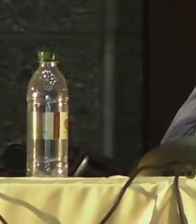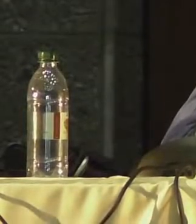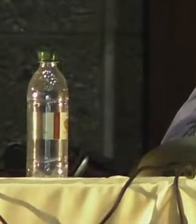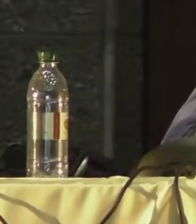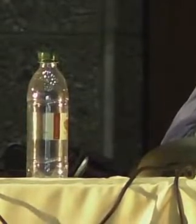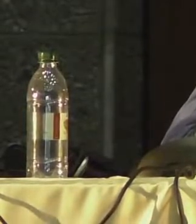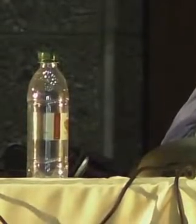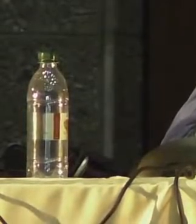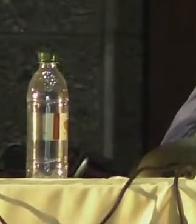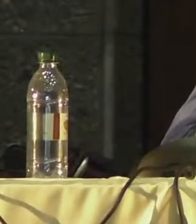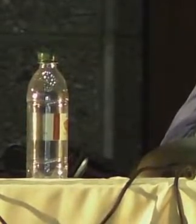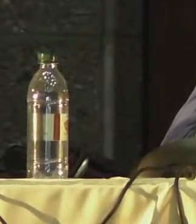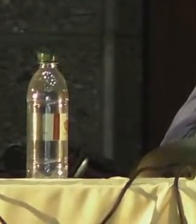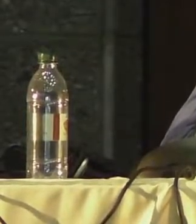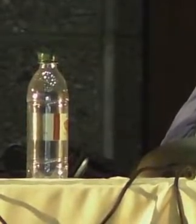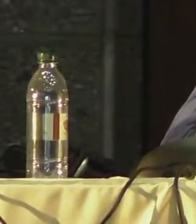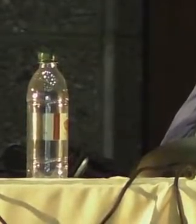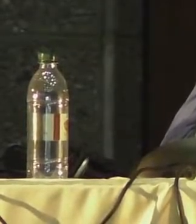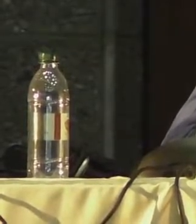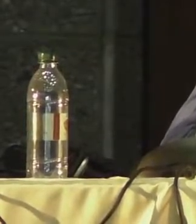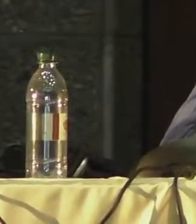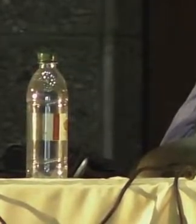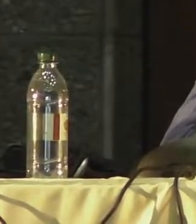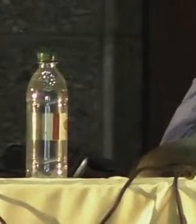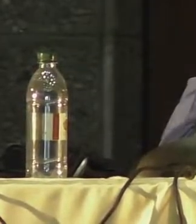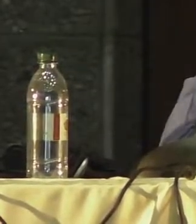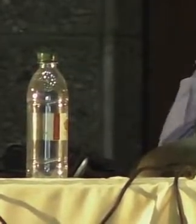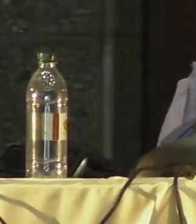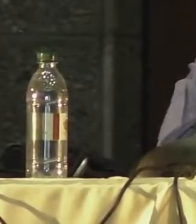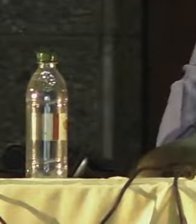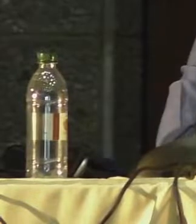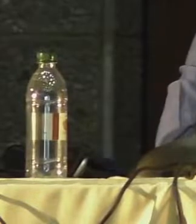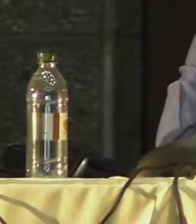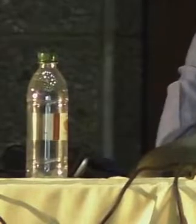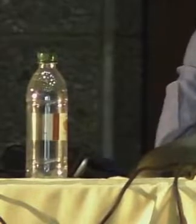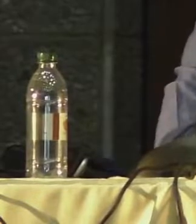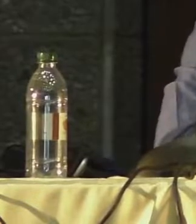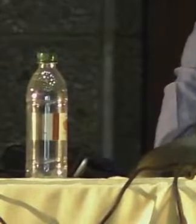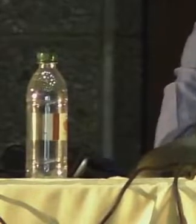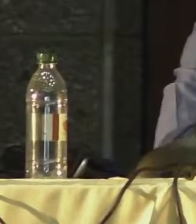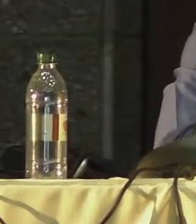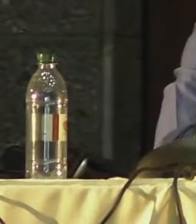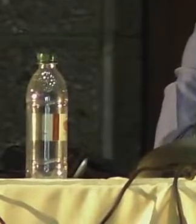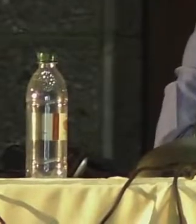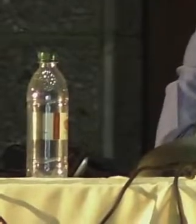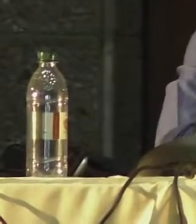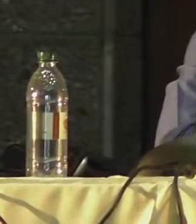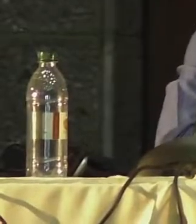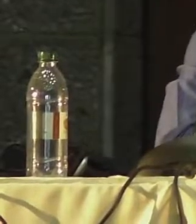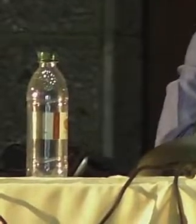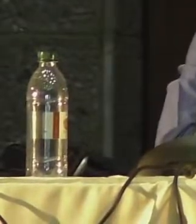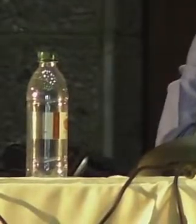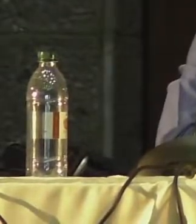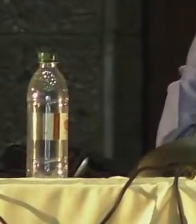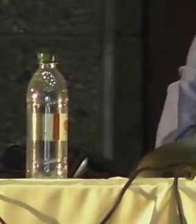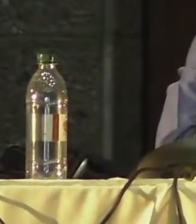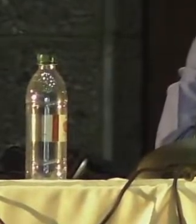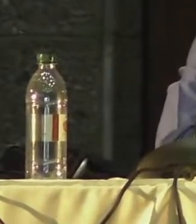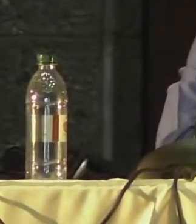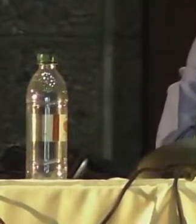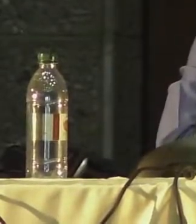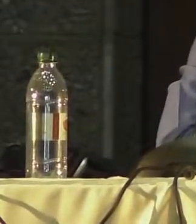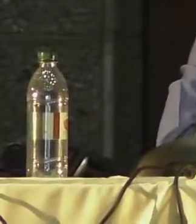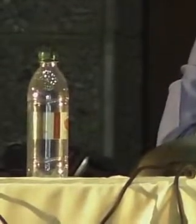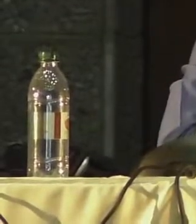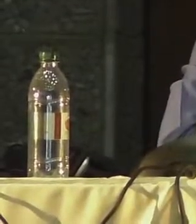for capital assets. So all these budget cuts was associated with the taxi cadet and military